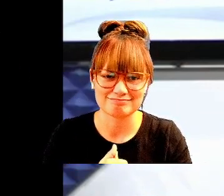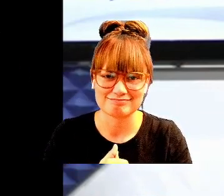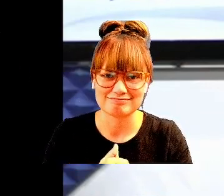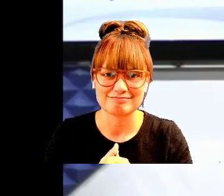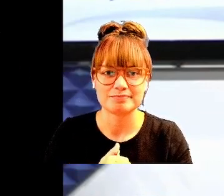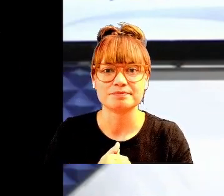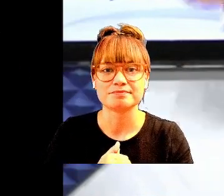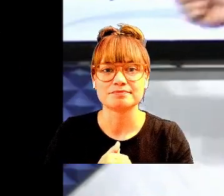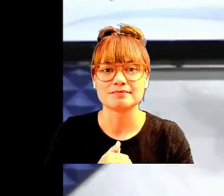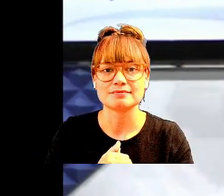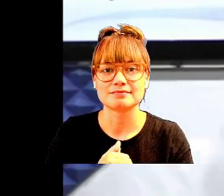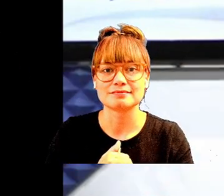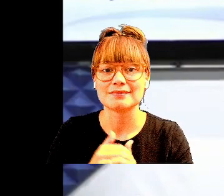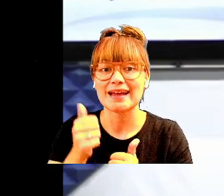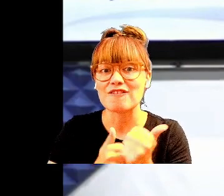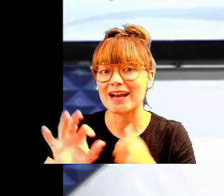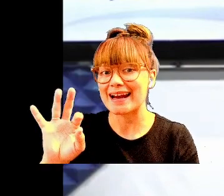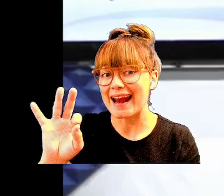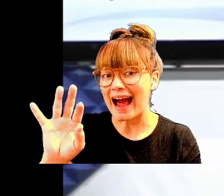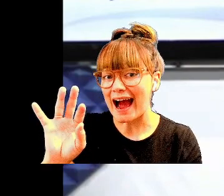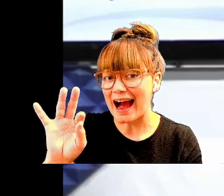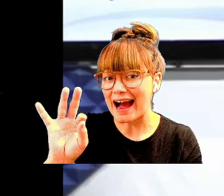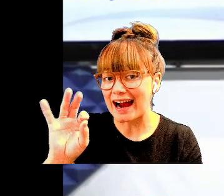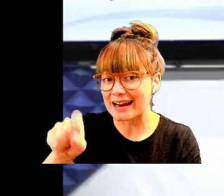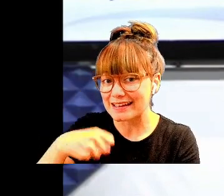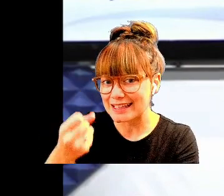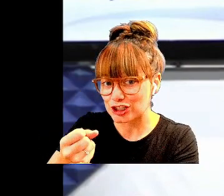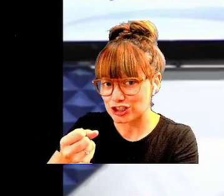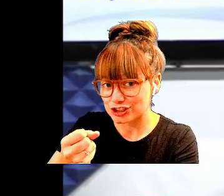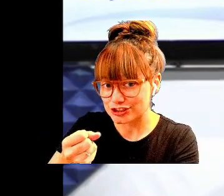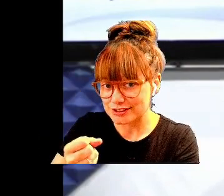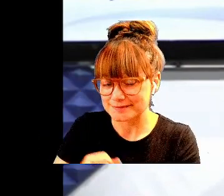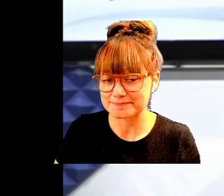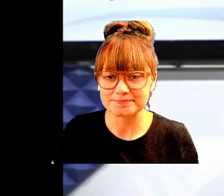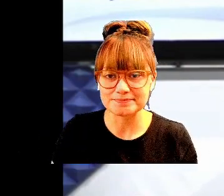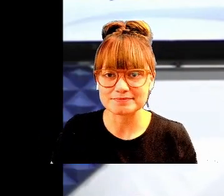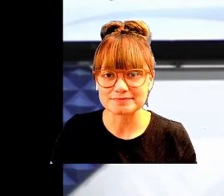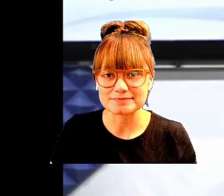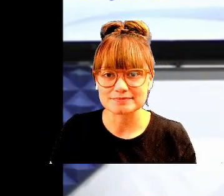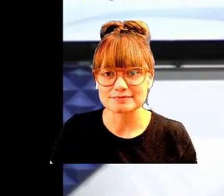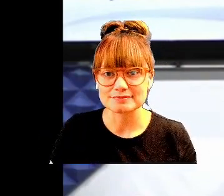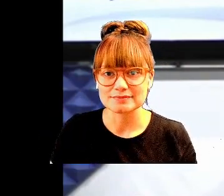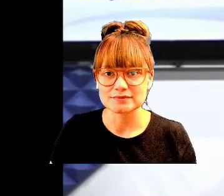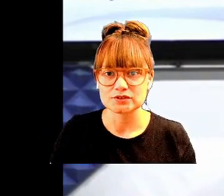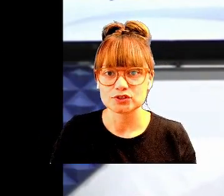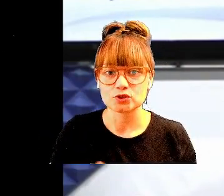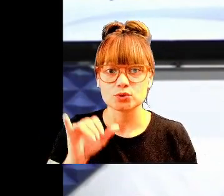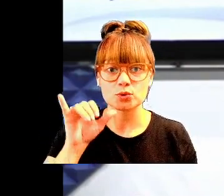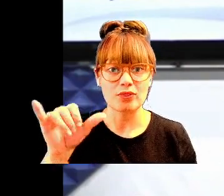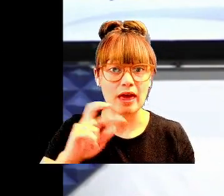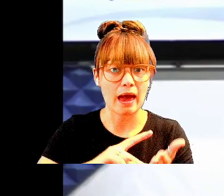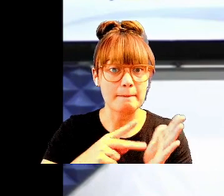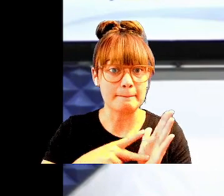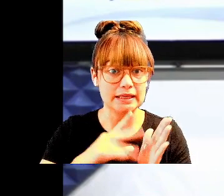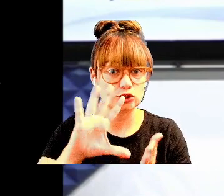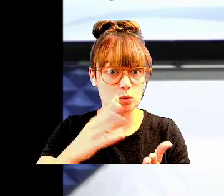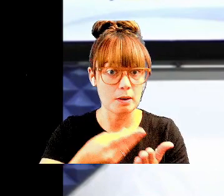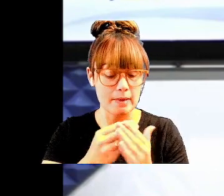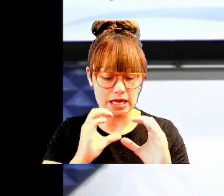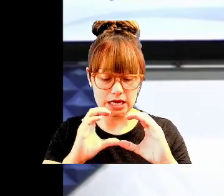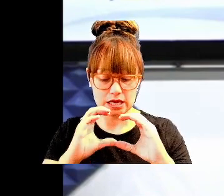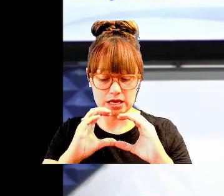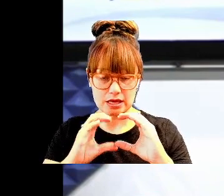Investments double every 9 years. So that concept of your money doubling